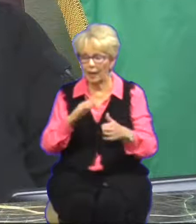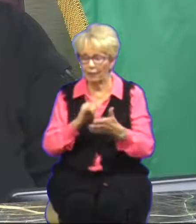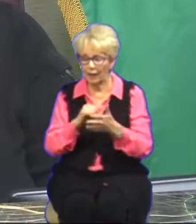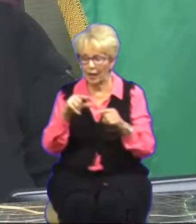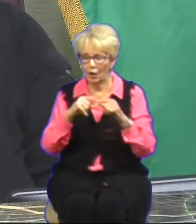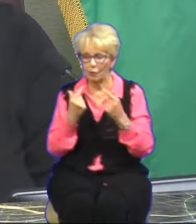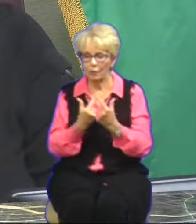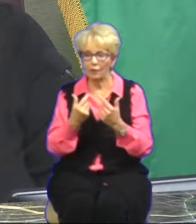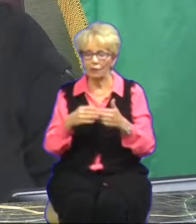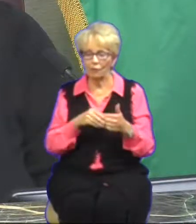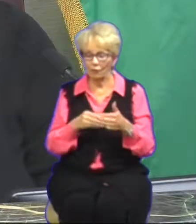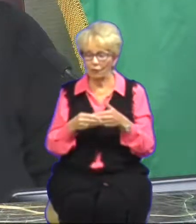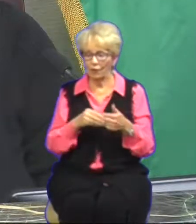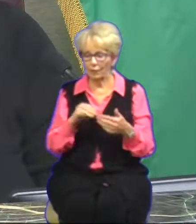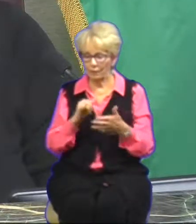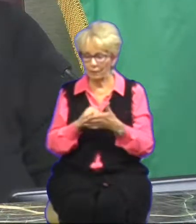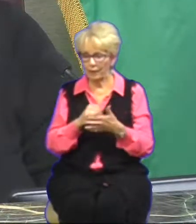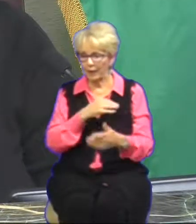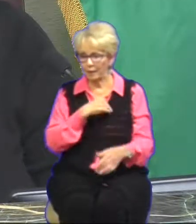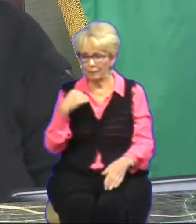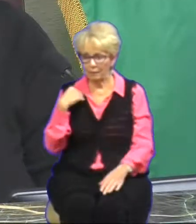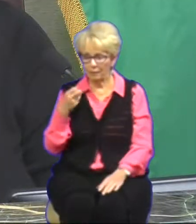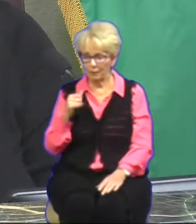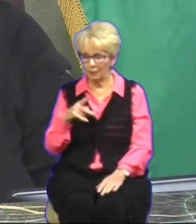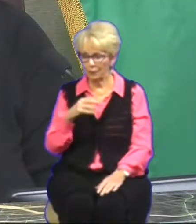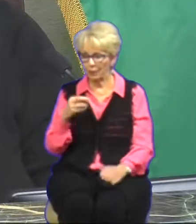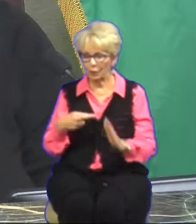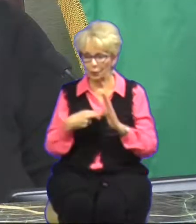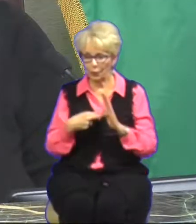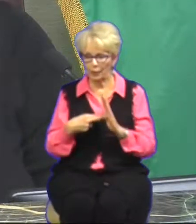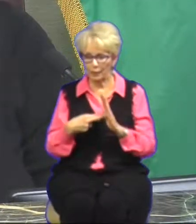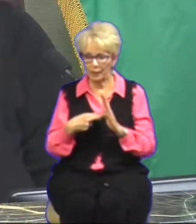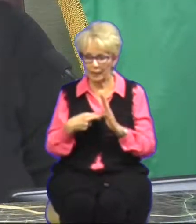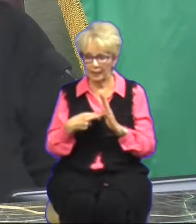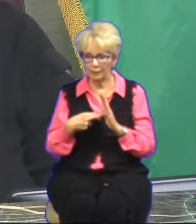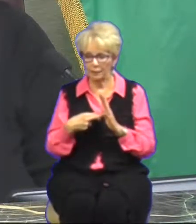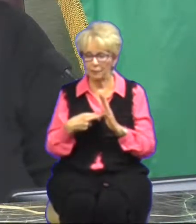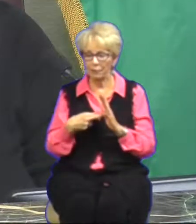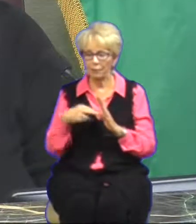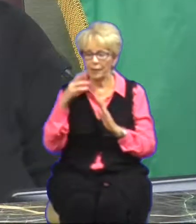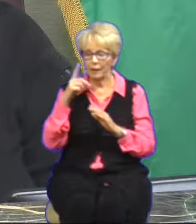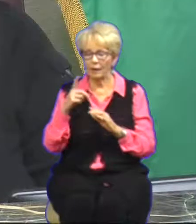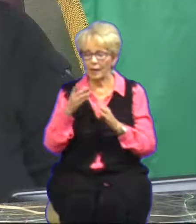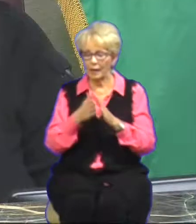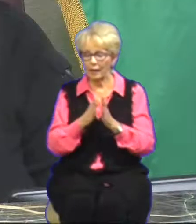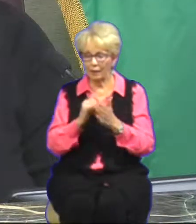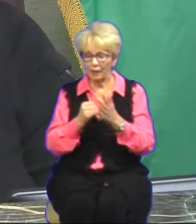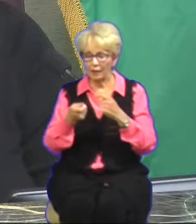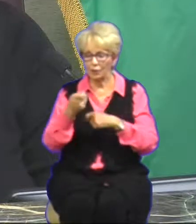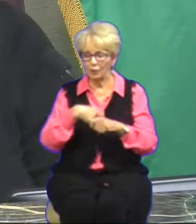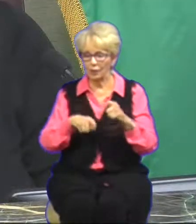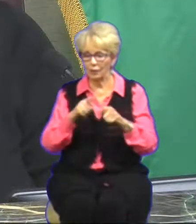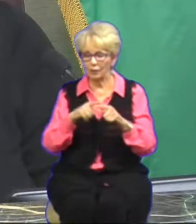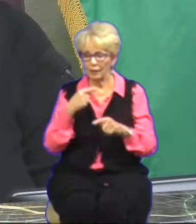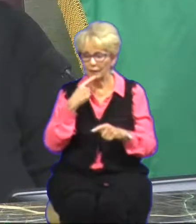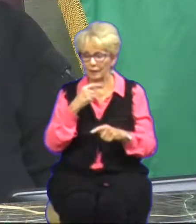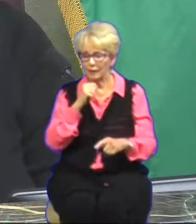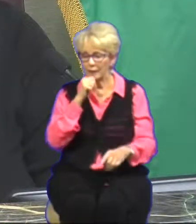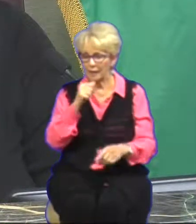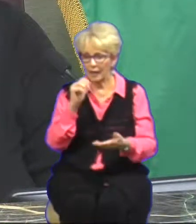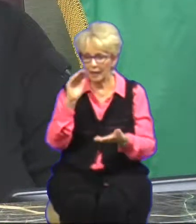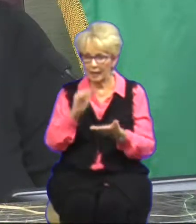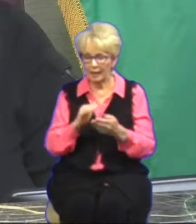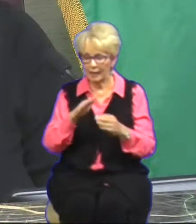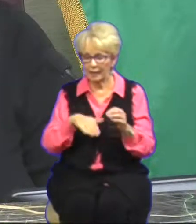group flexibility in membership and representation. Would ask that you change that to say not less